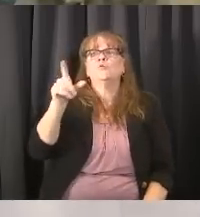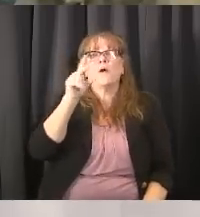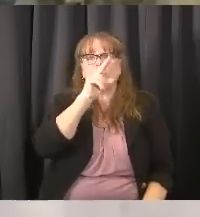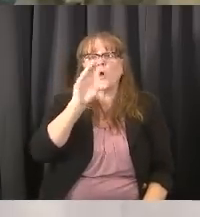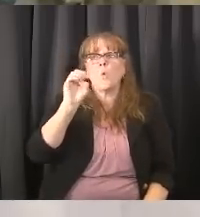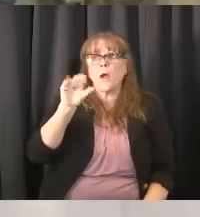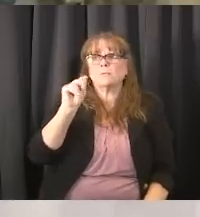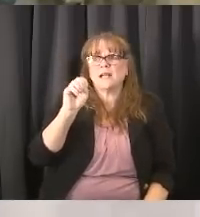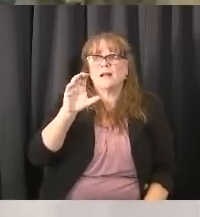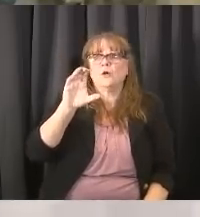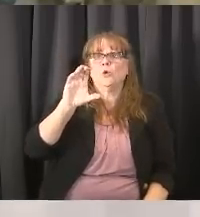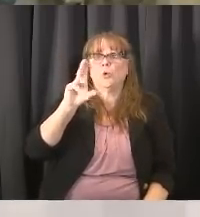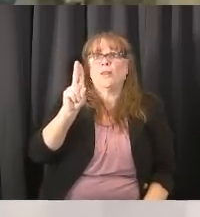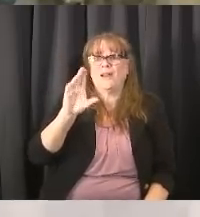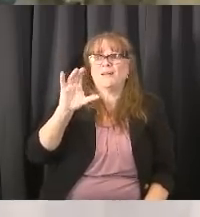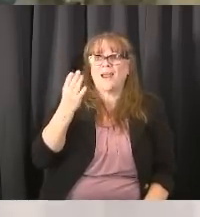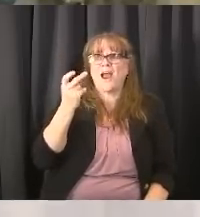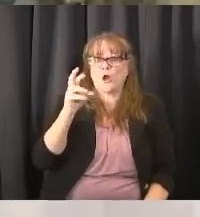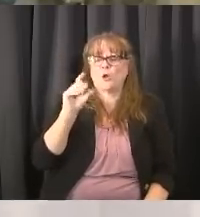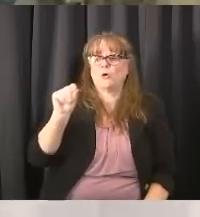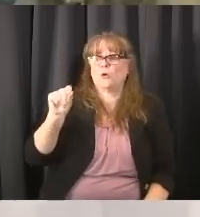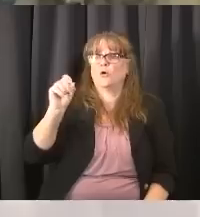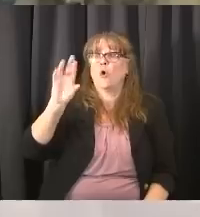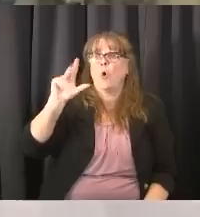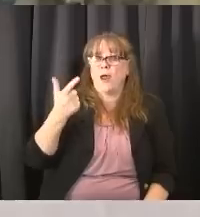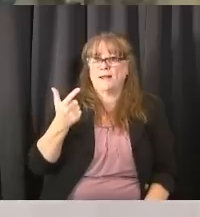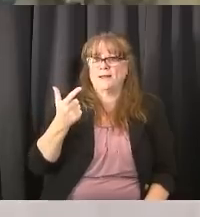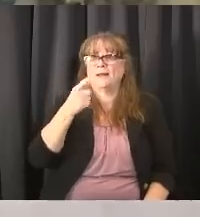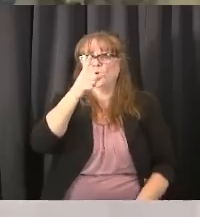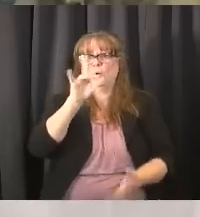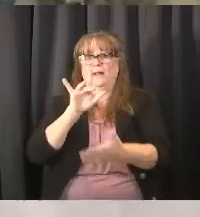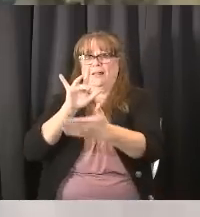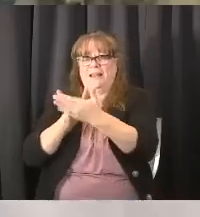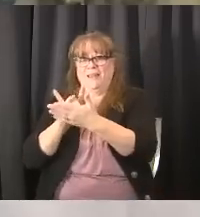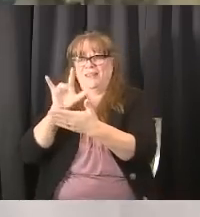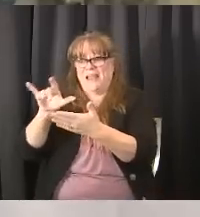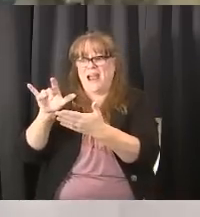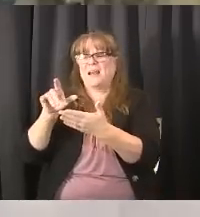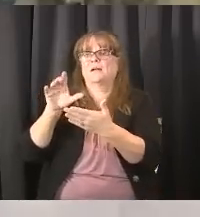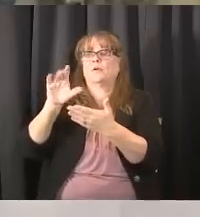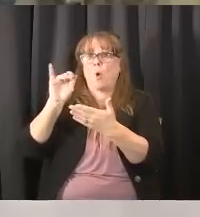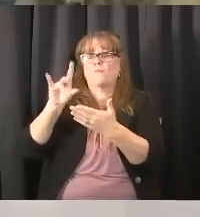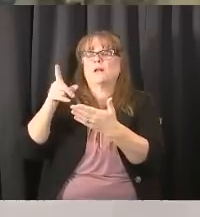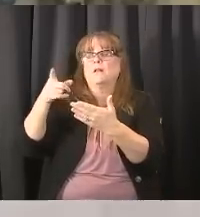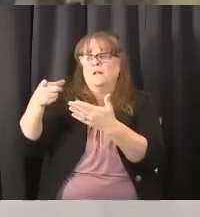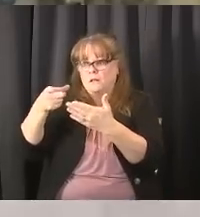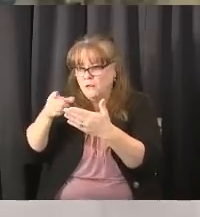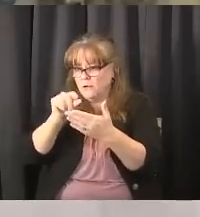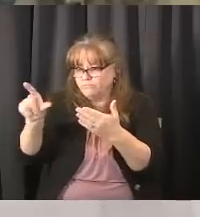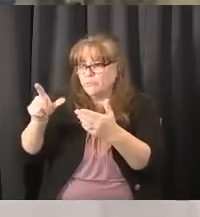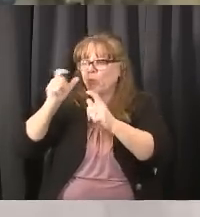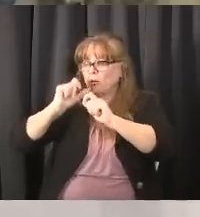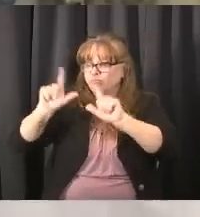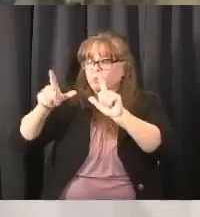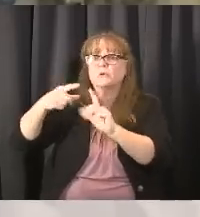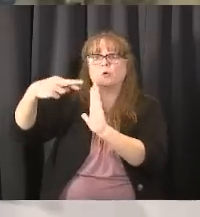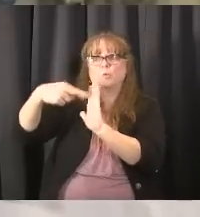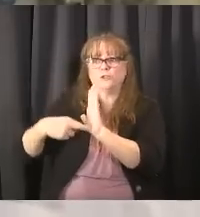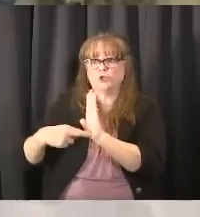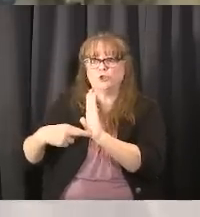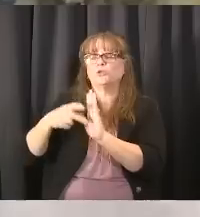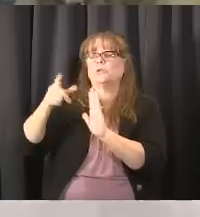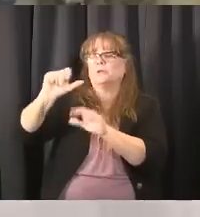you to the option to register for the vaccine. So it creates an account for you, which then gives us access to you and how to